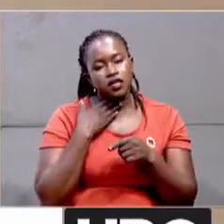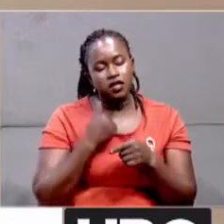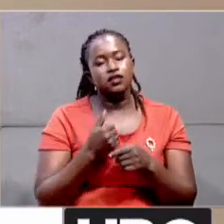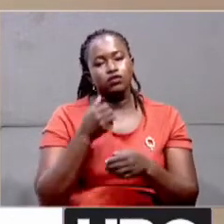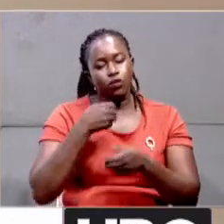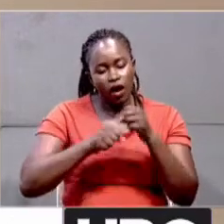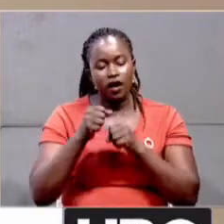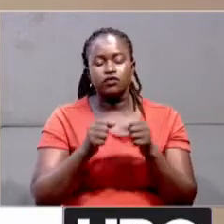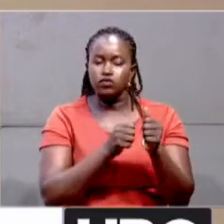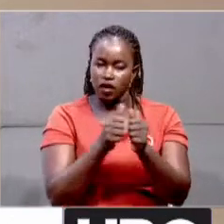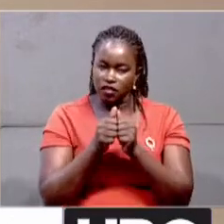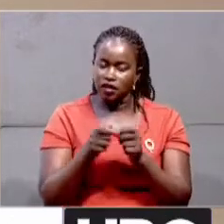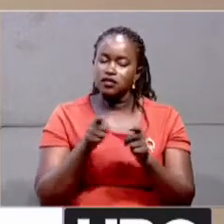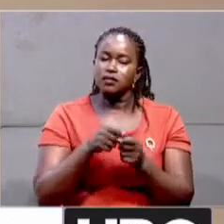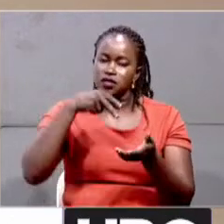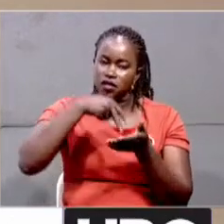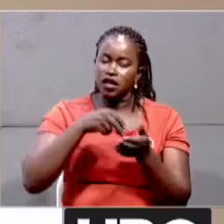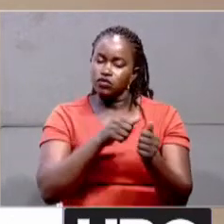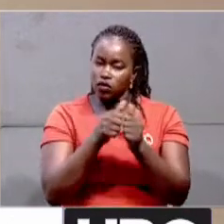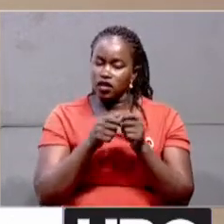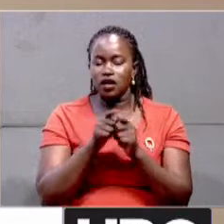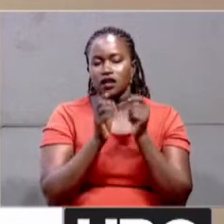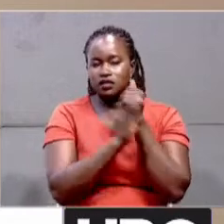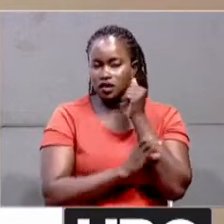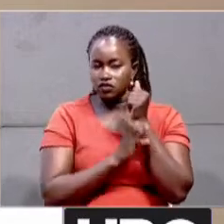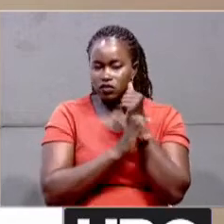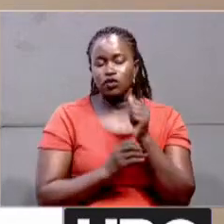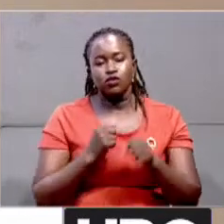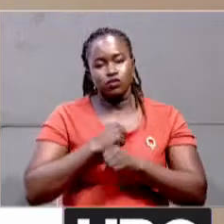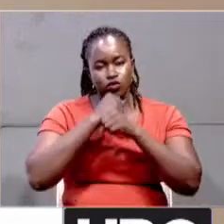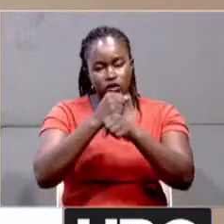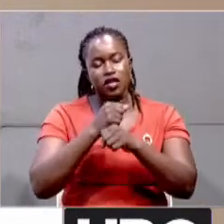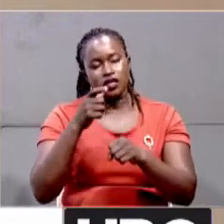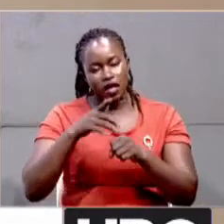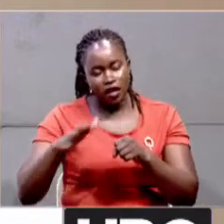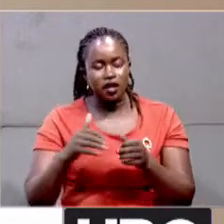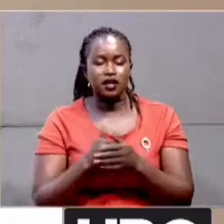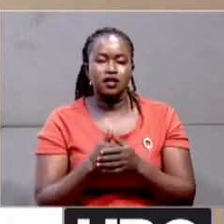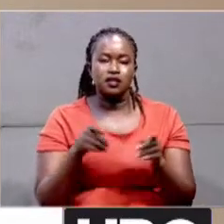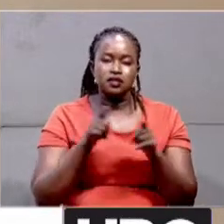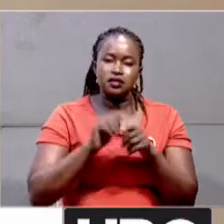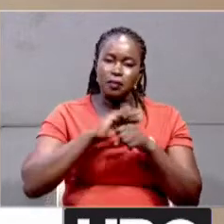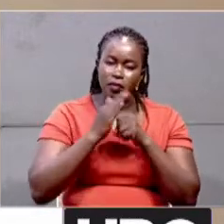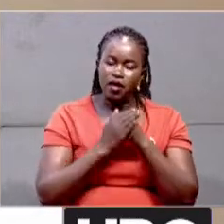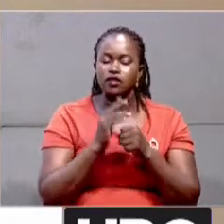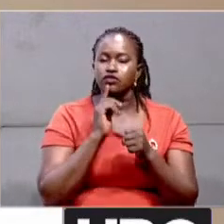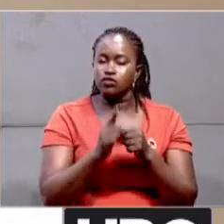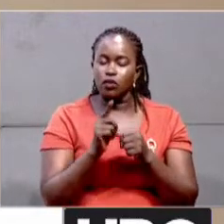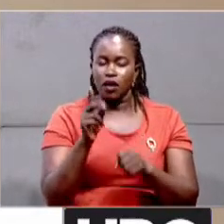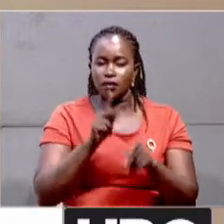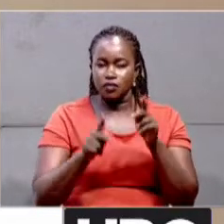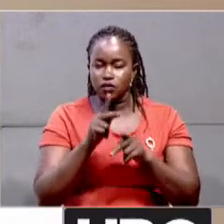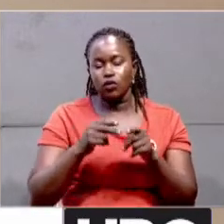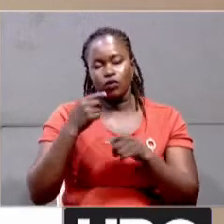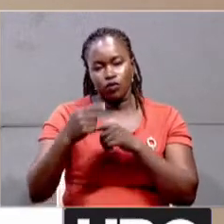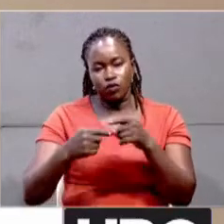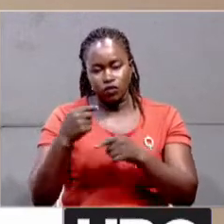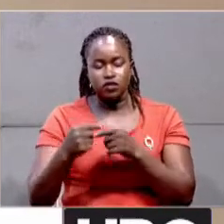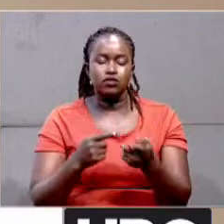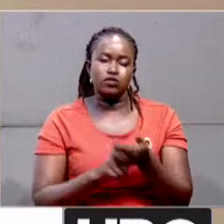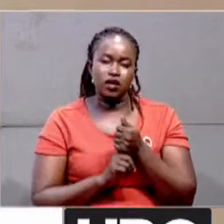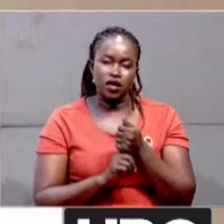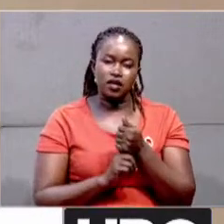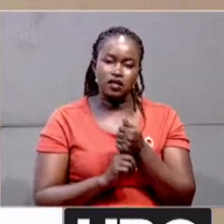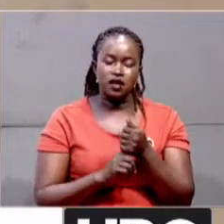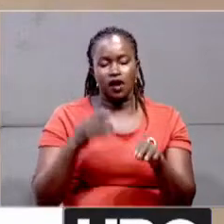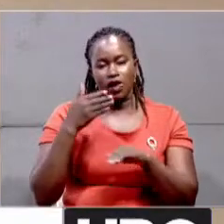countries to protect the lake and also to ensure that our populations continue to get